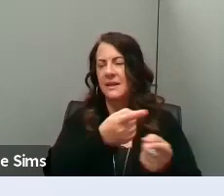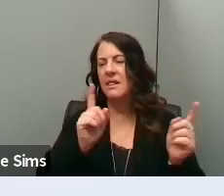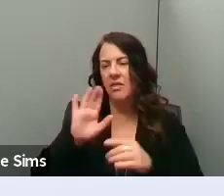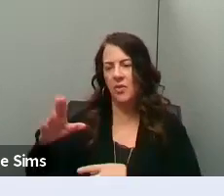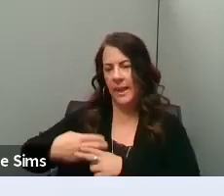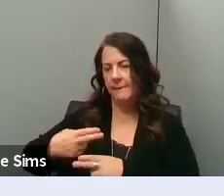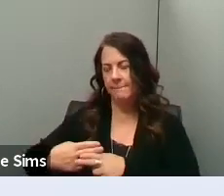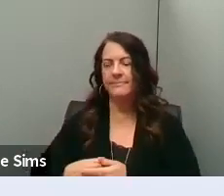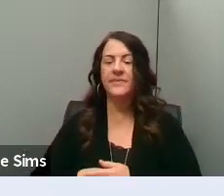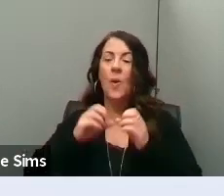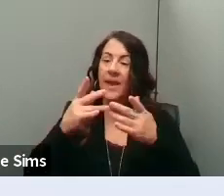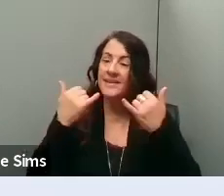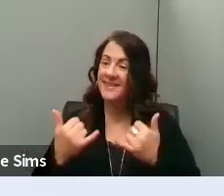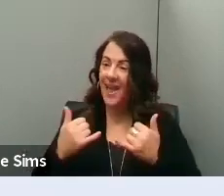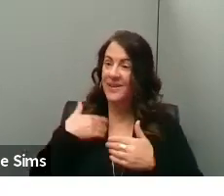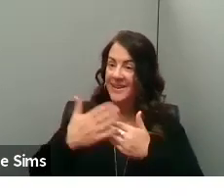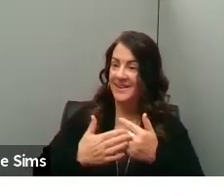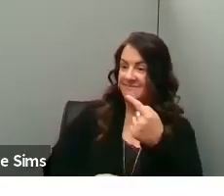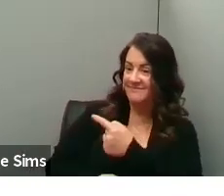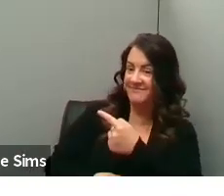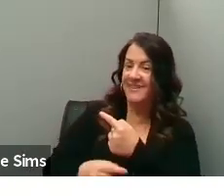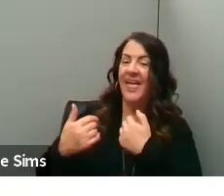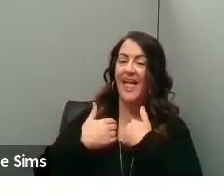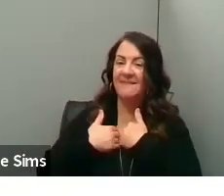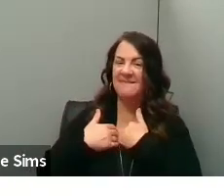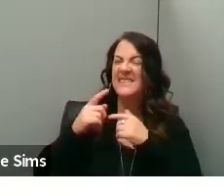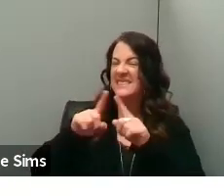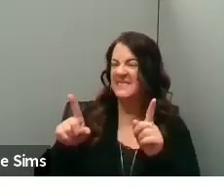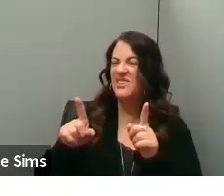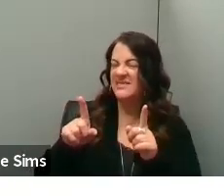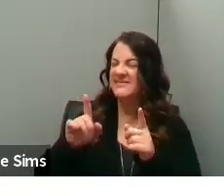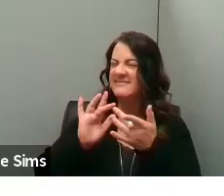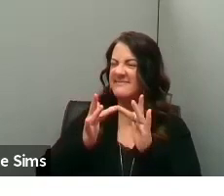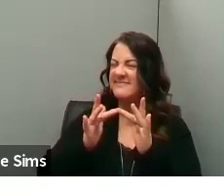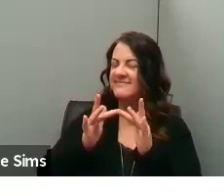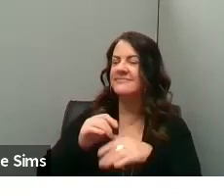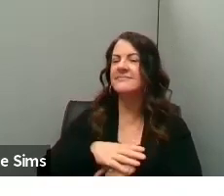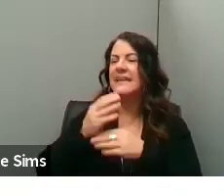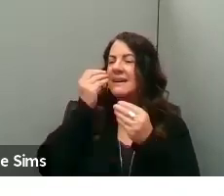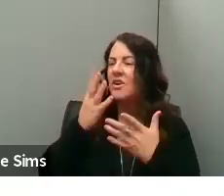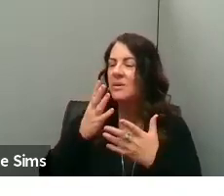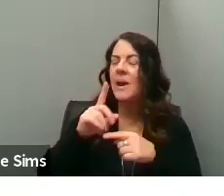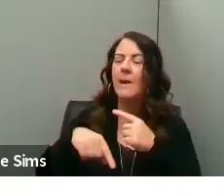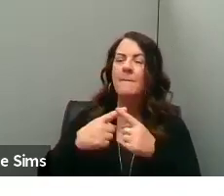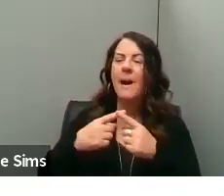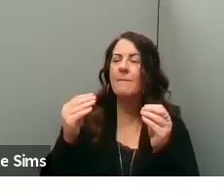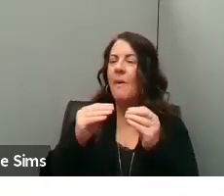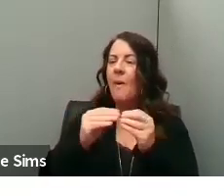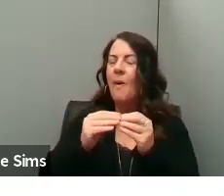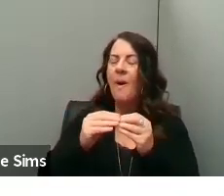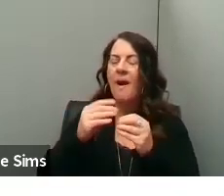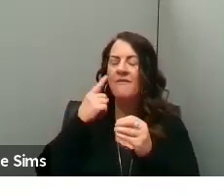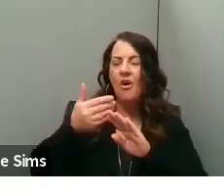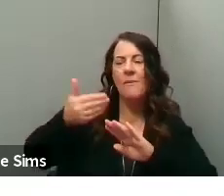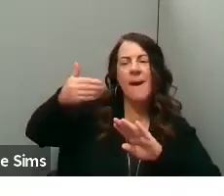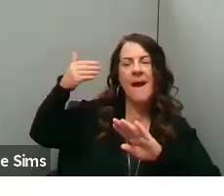you can locate some of the resources that we discussed today, as well as find information about our webinars. So